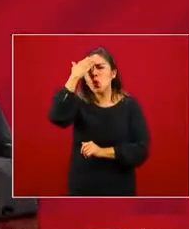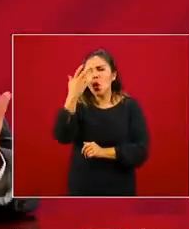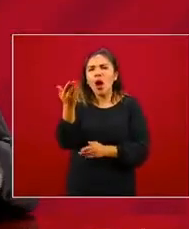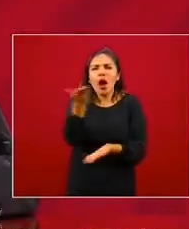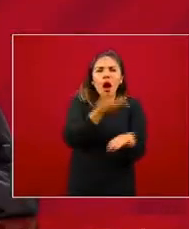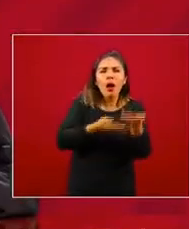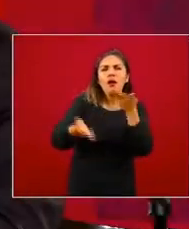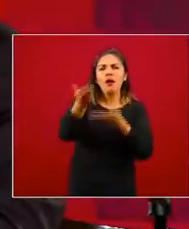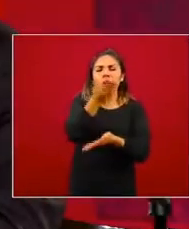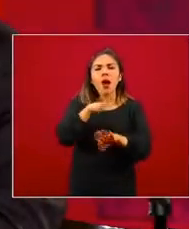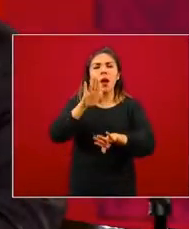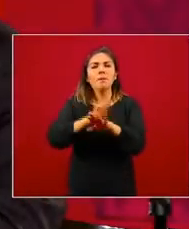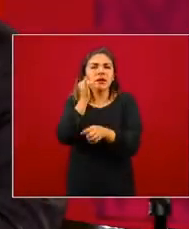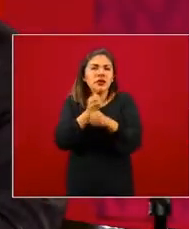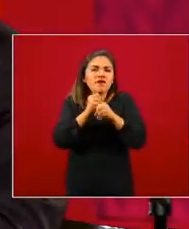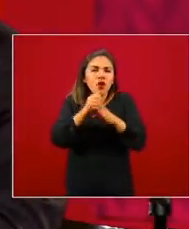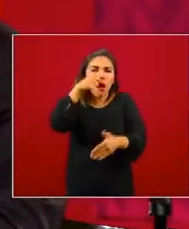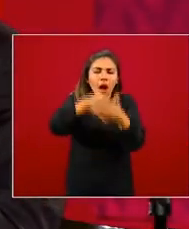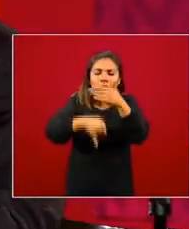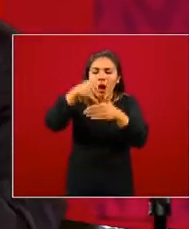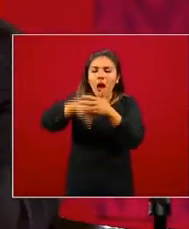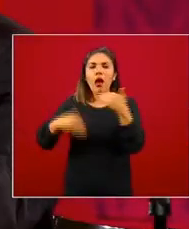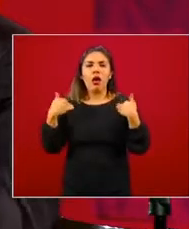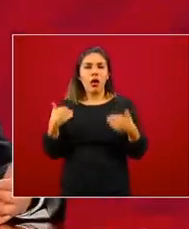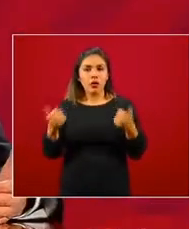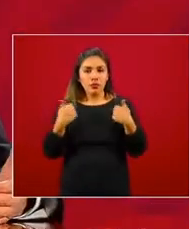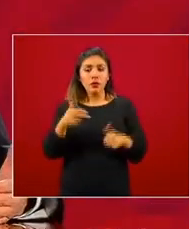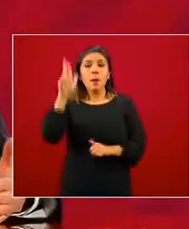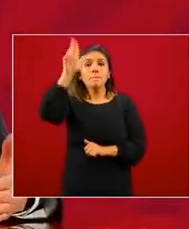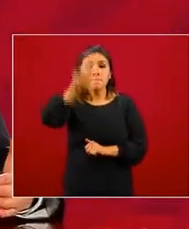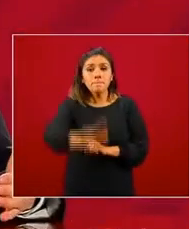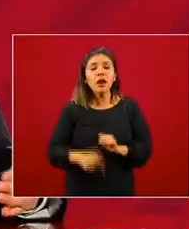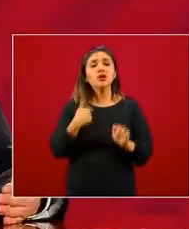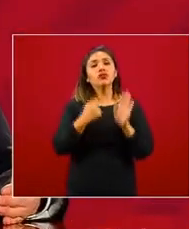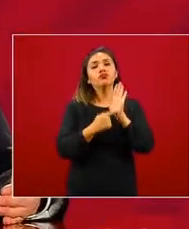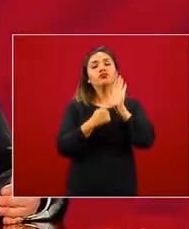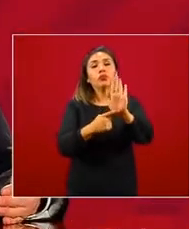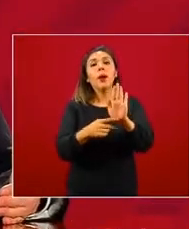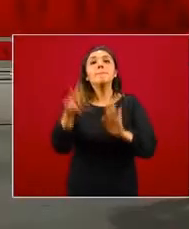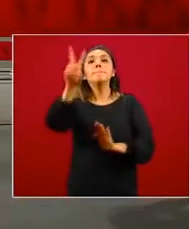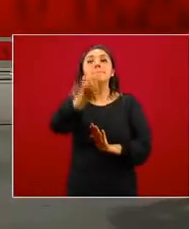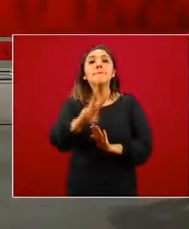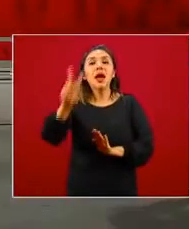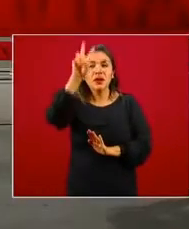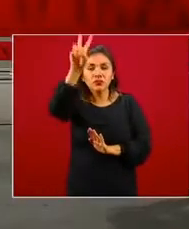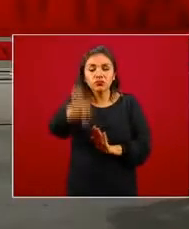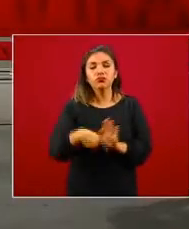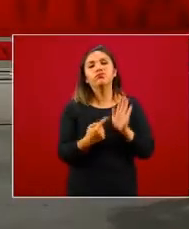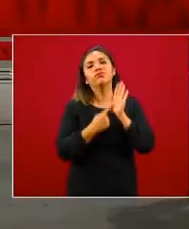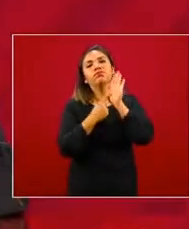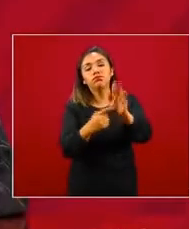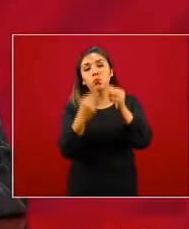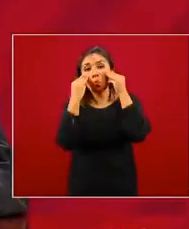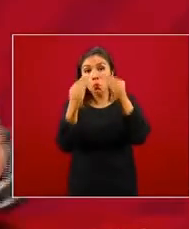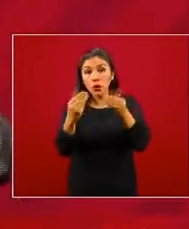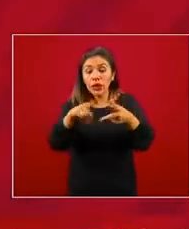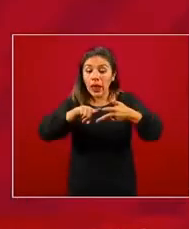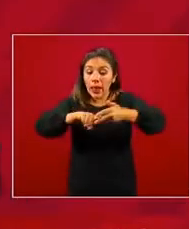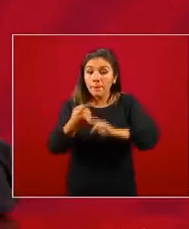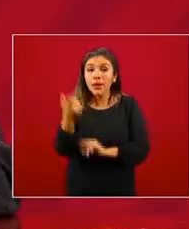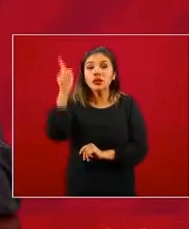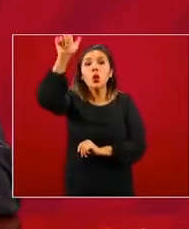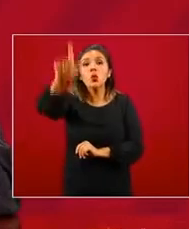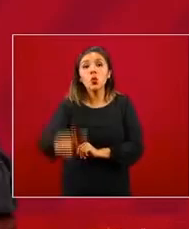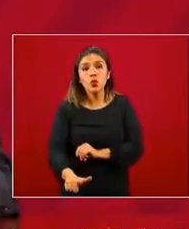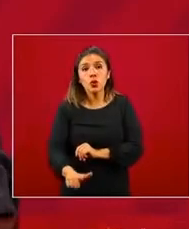you can understand and benefit from the information that we have. On Friday, we'll be publicly presenting this,